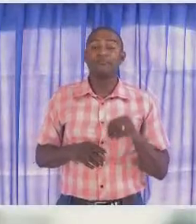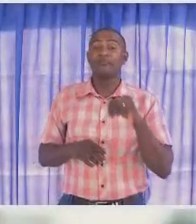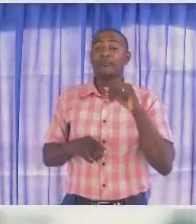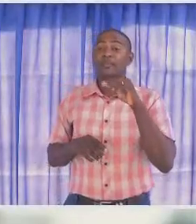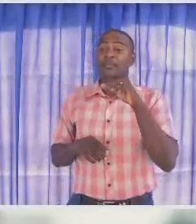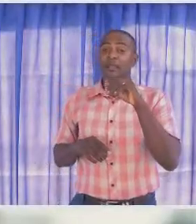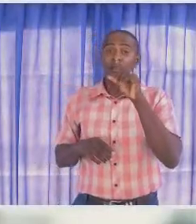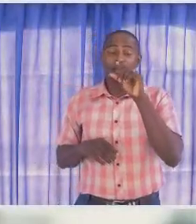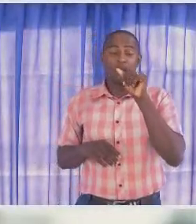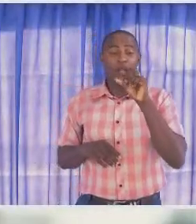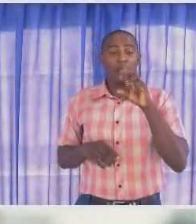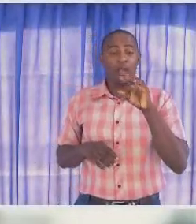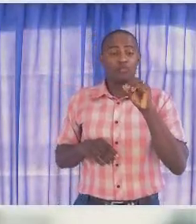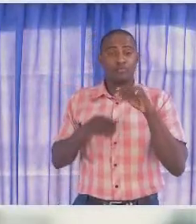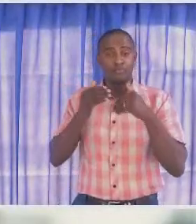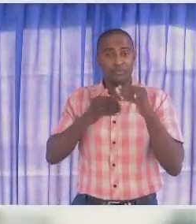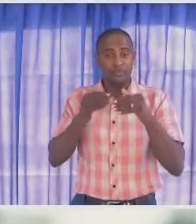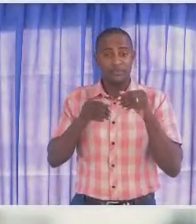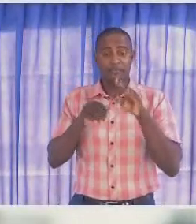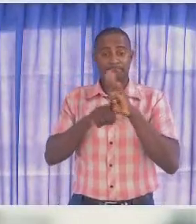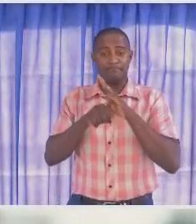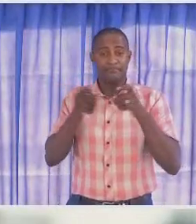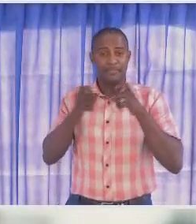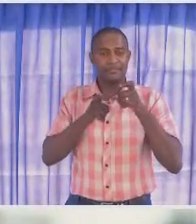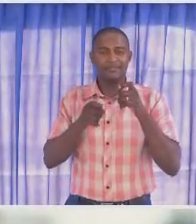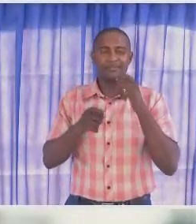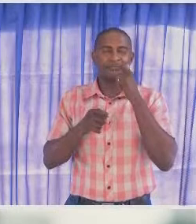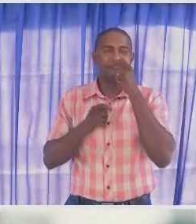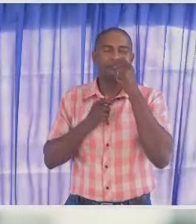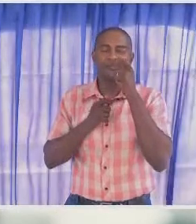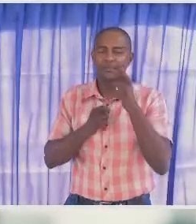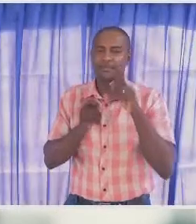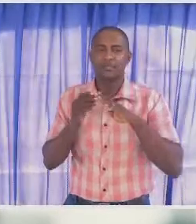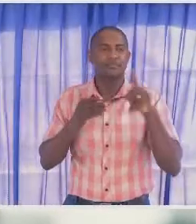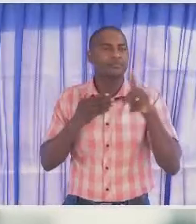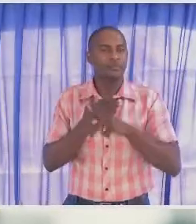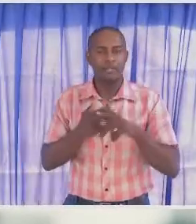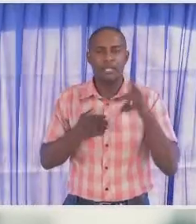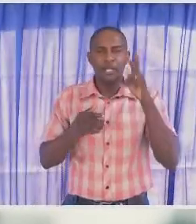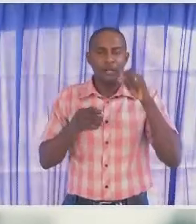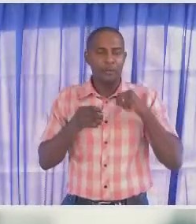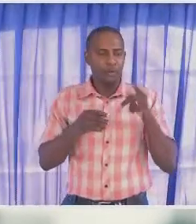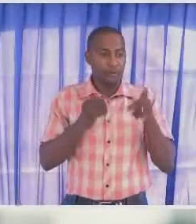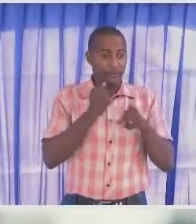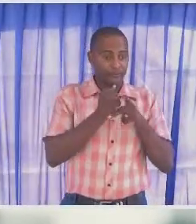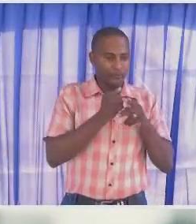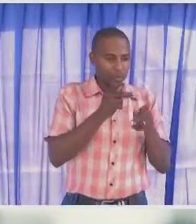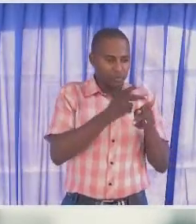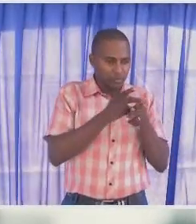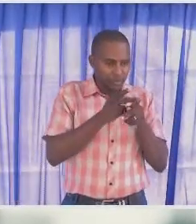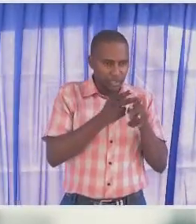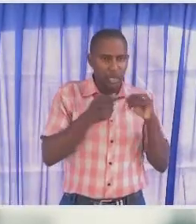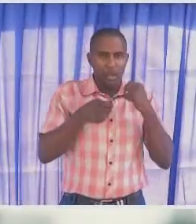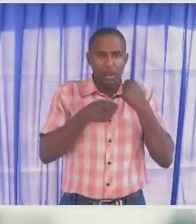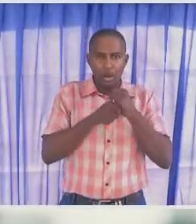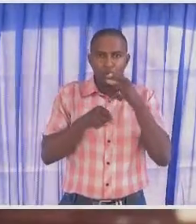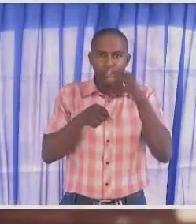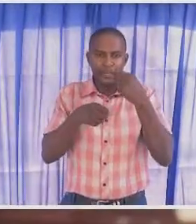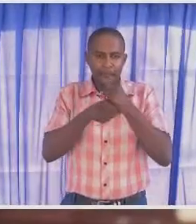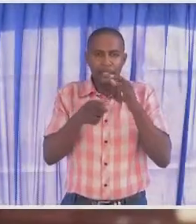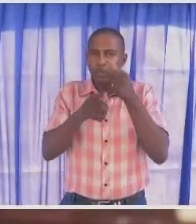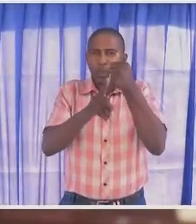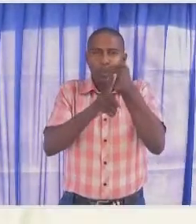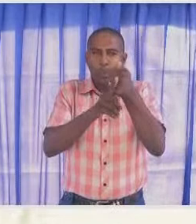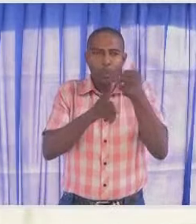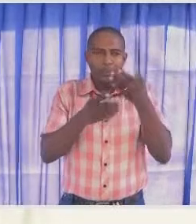Agro-processing and business management is a very interesting program where you learn about food preservation and ways how to create your own product.